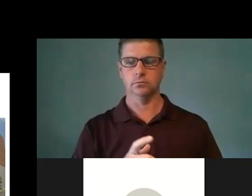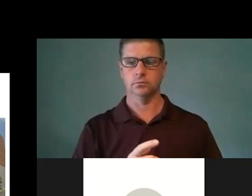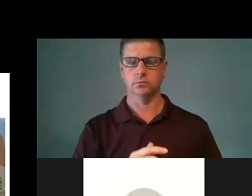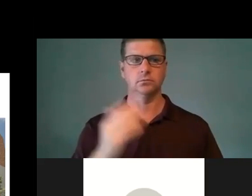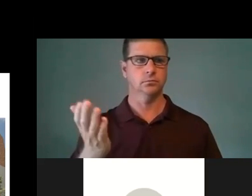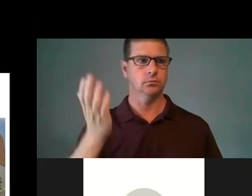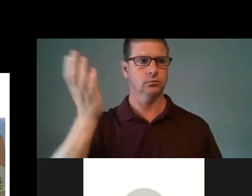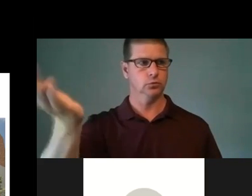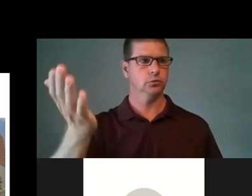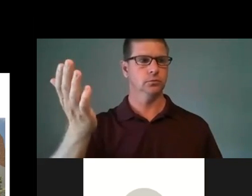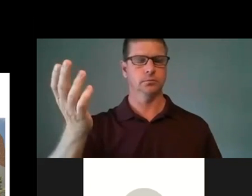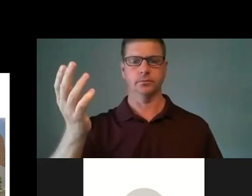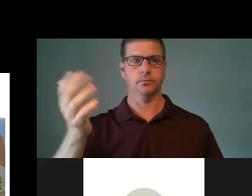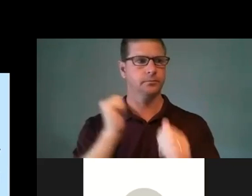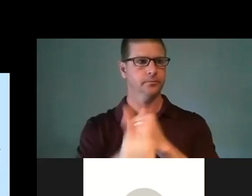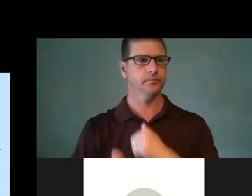carries.